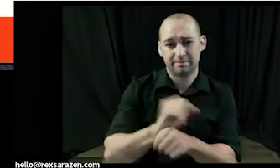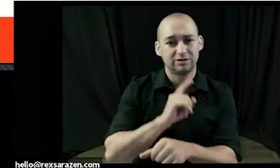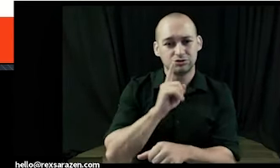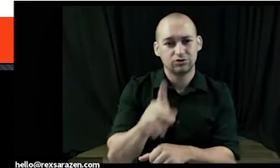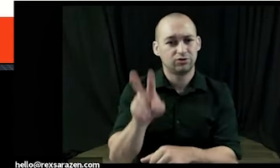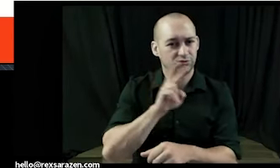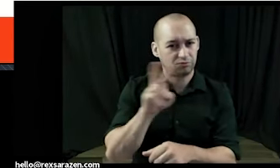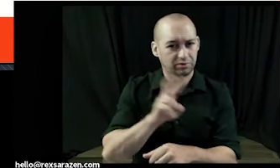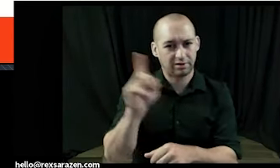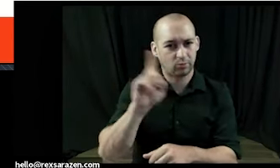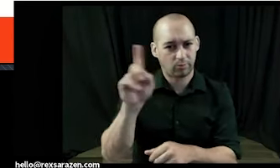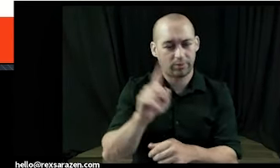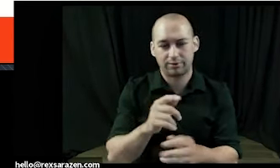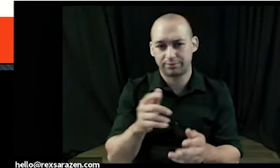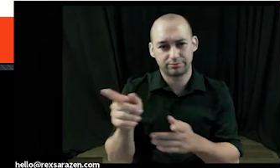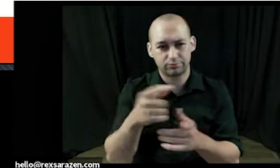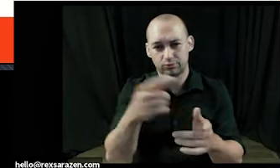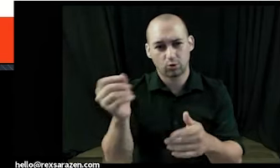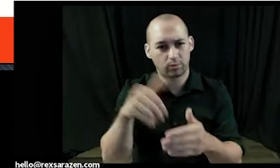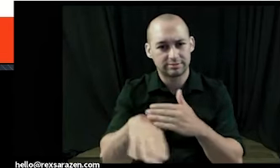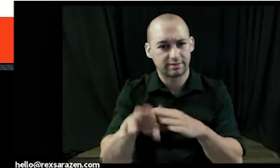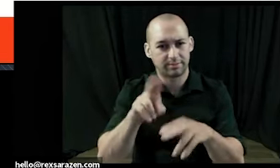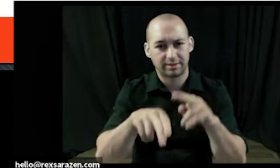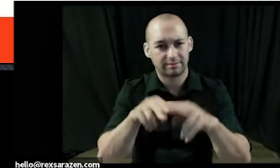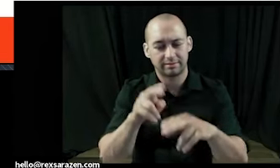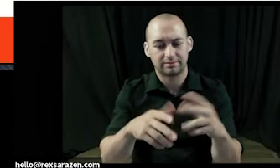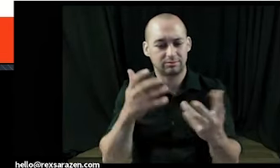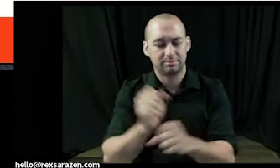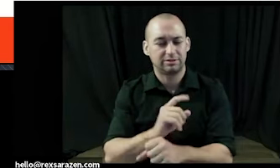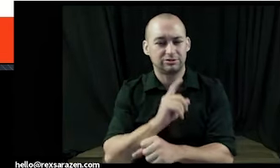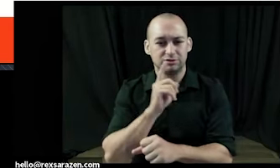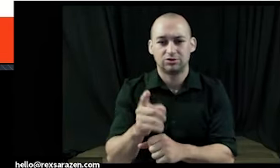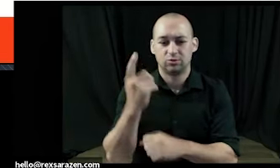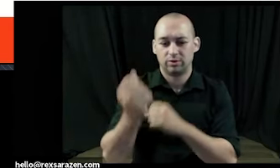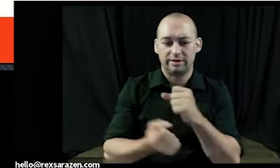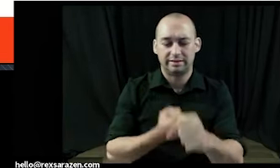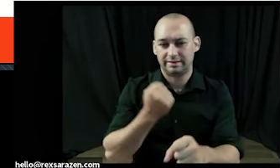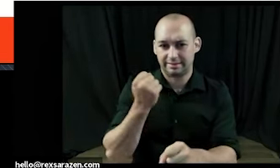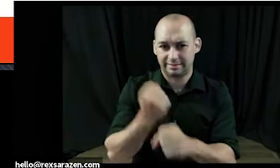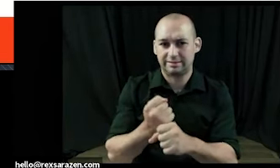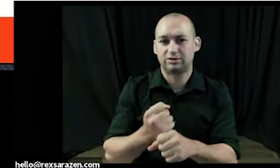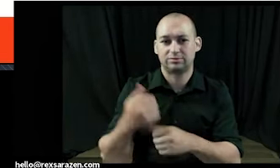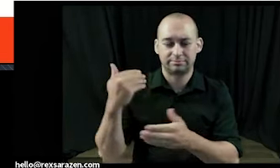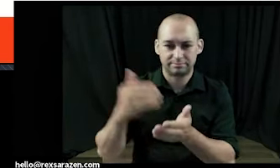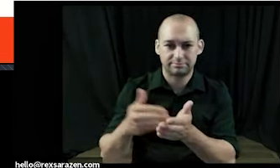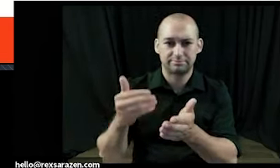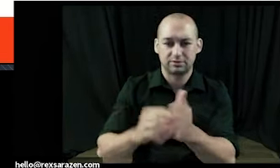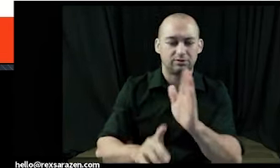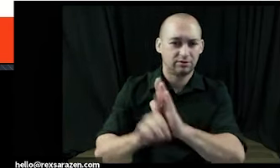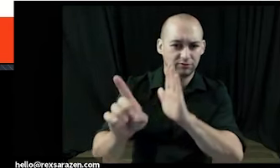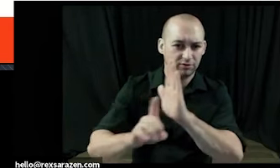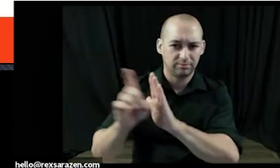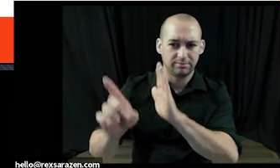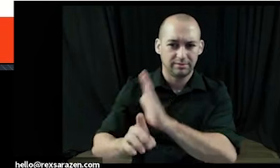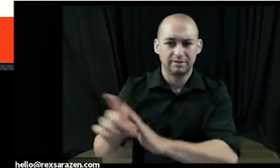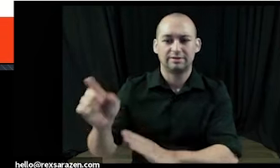are navigating throughout the building, right? So we ensure that on an annual basis, we continue developing our features and we grow to ensure